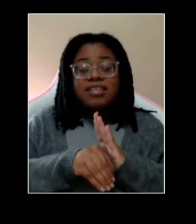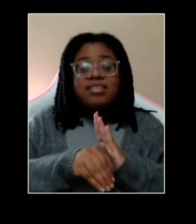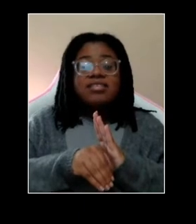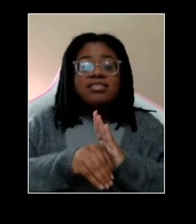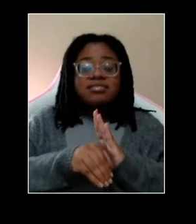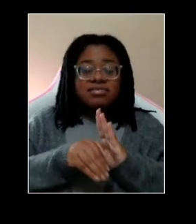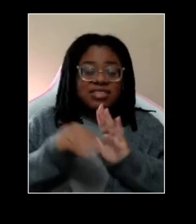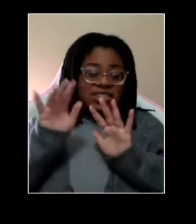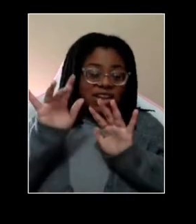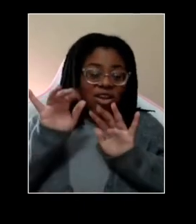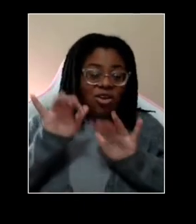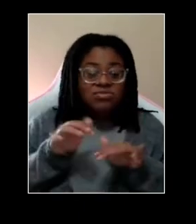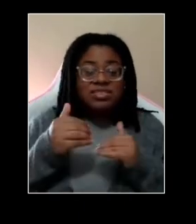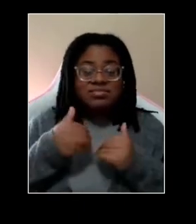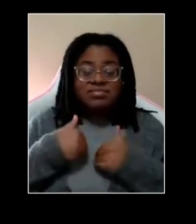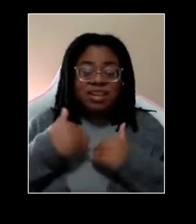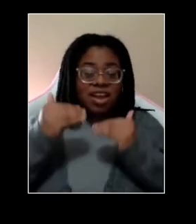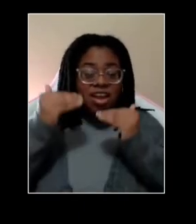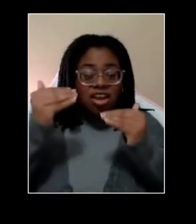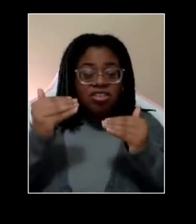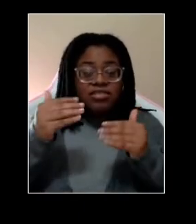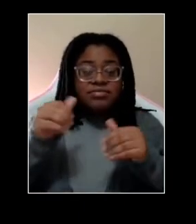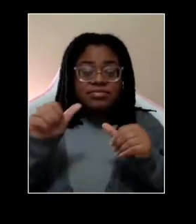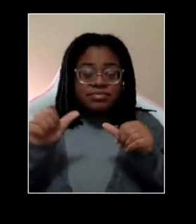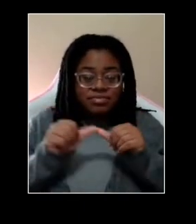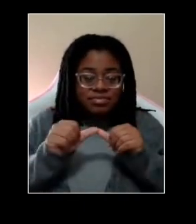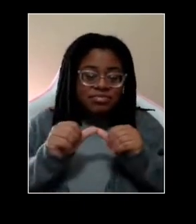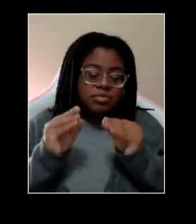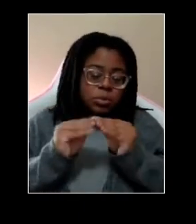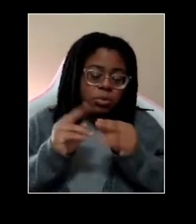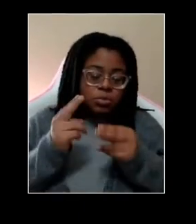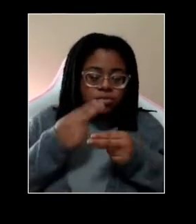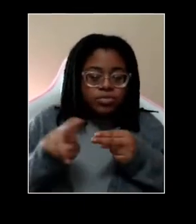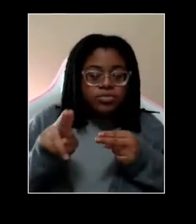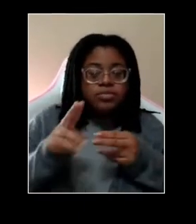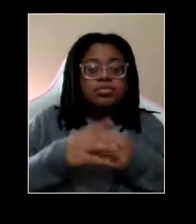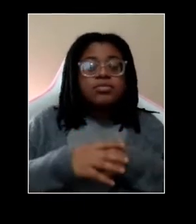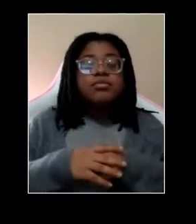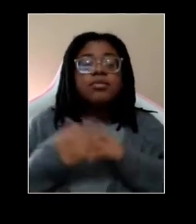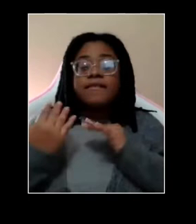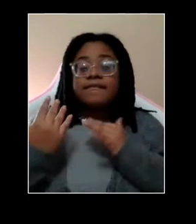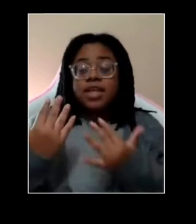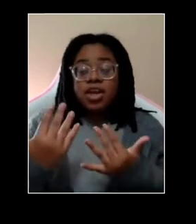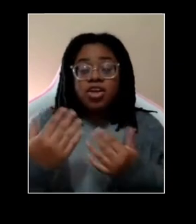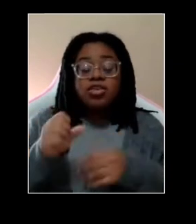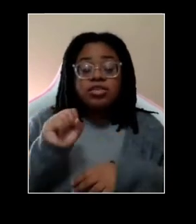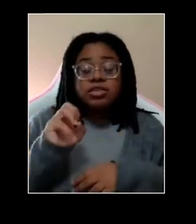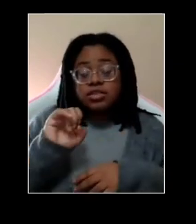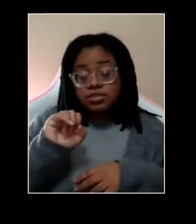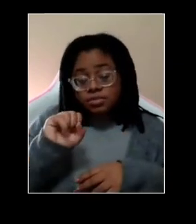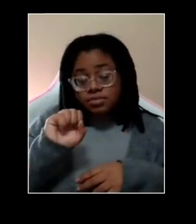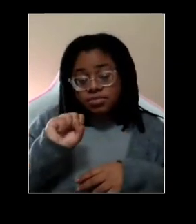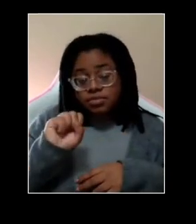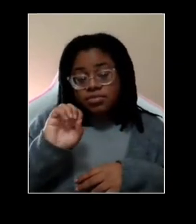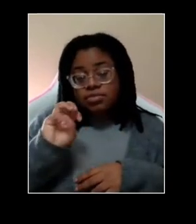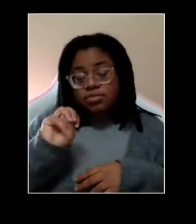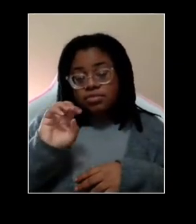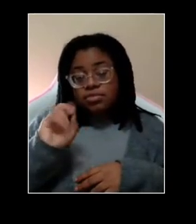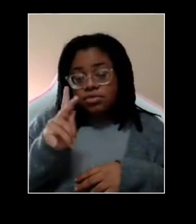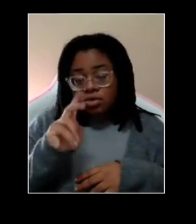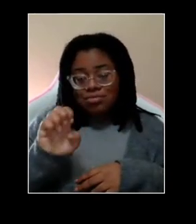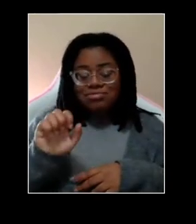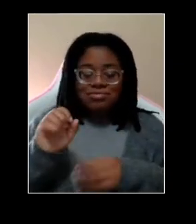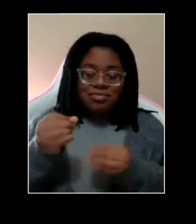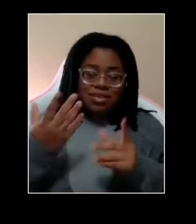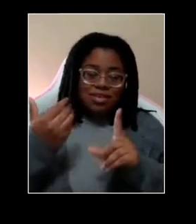moves to higher elevations, snow seasons are shorter. And then fire and smoke is going to have a lot of effect on